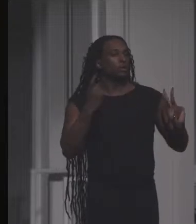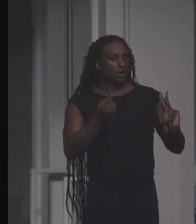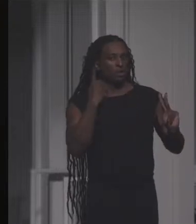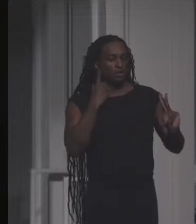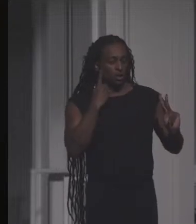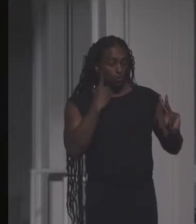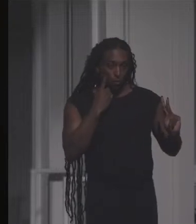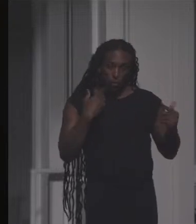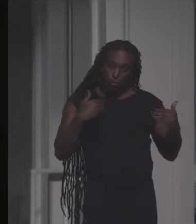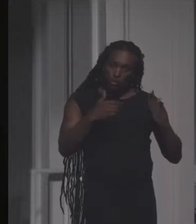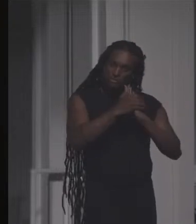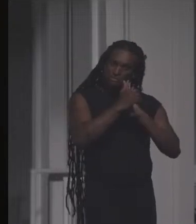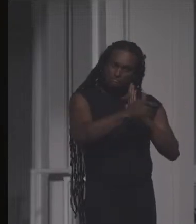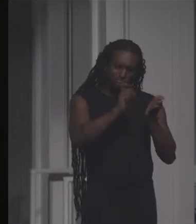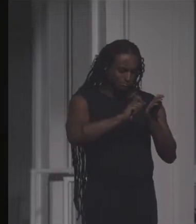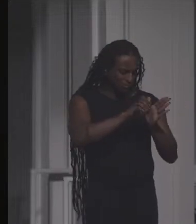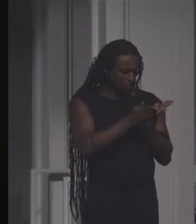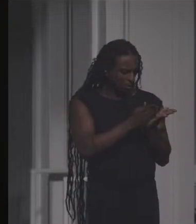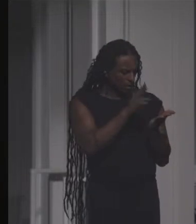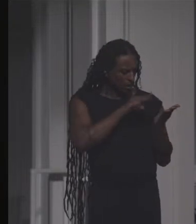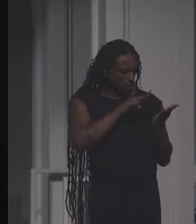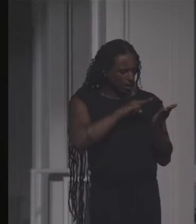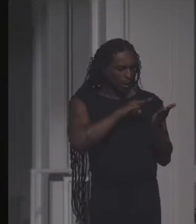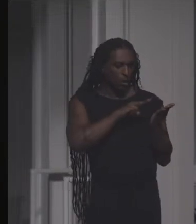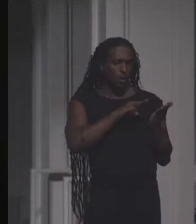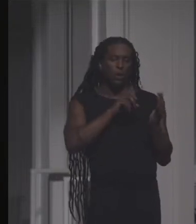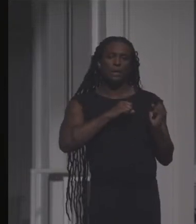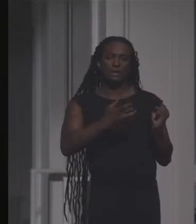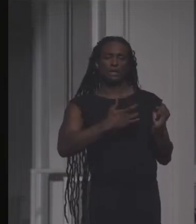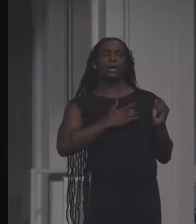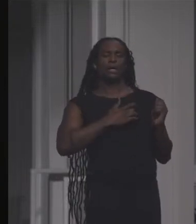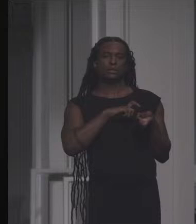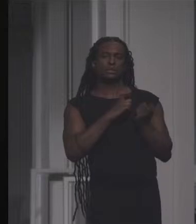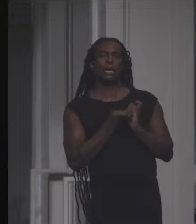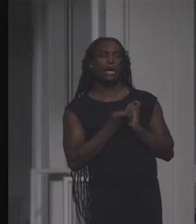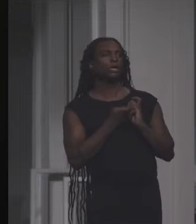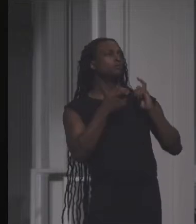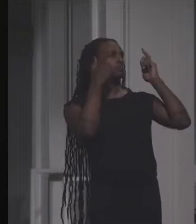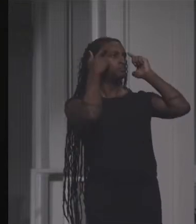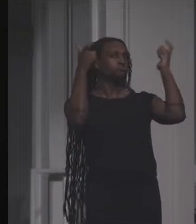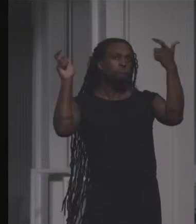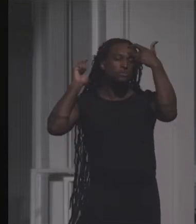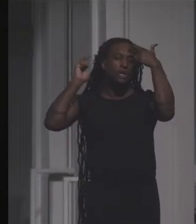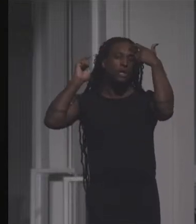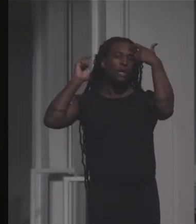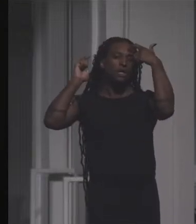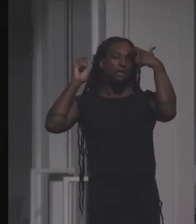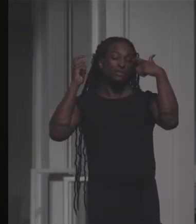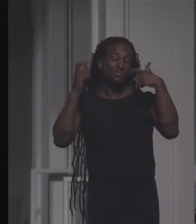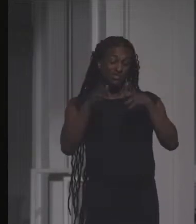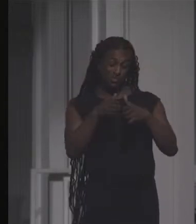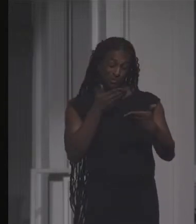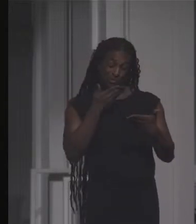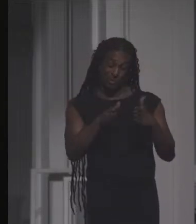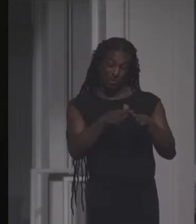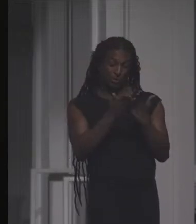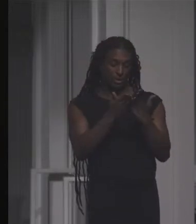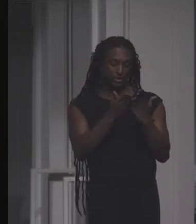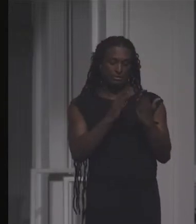can change how you feel and the way you see the world. Lowering your barriers to a good book is a